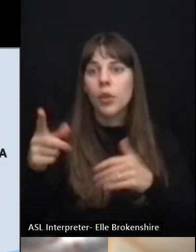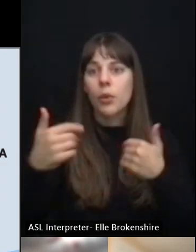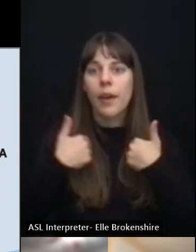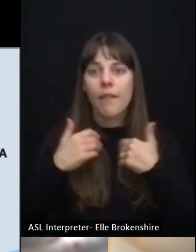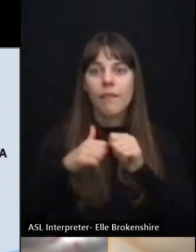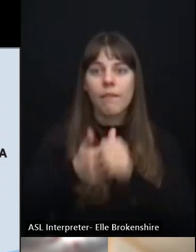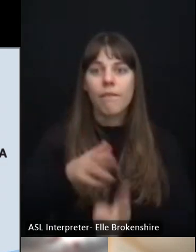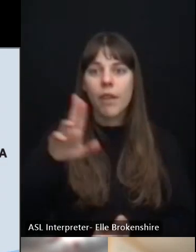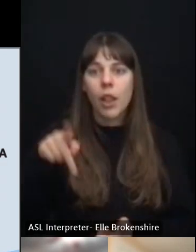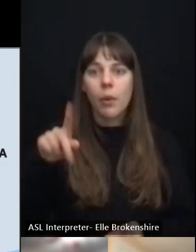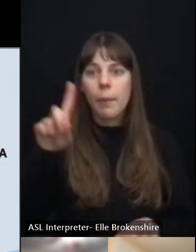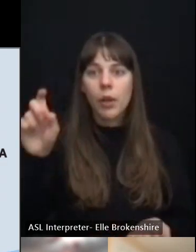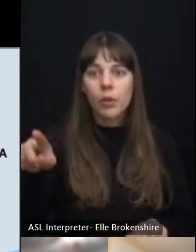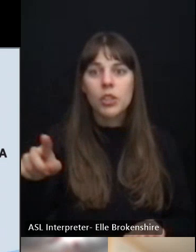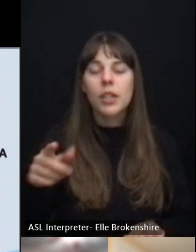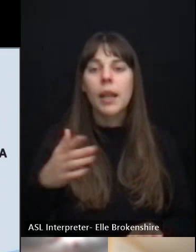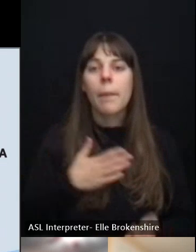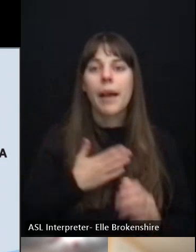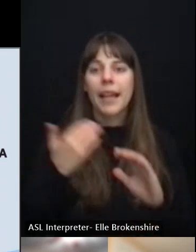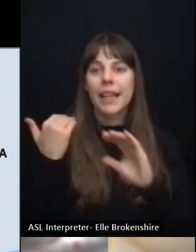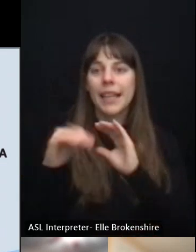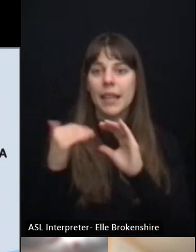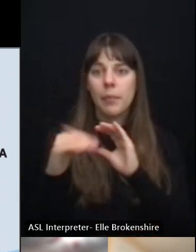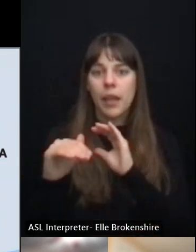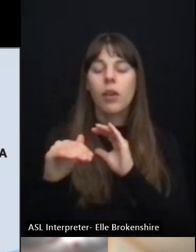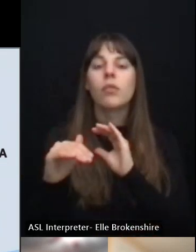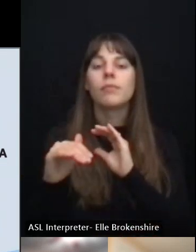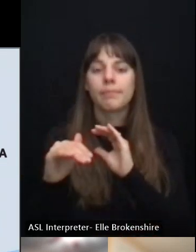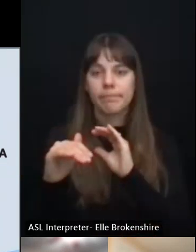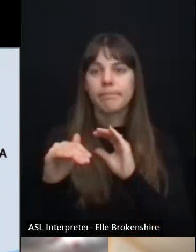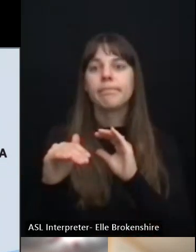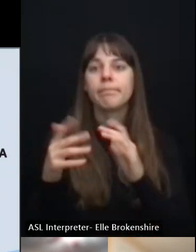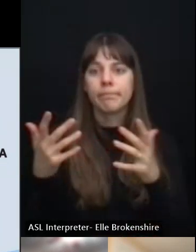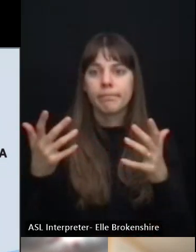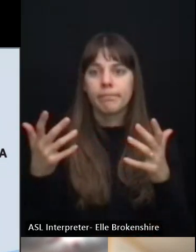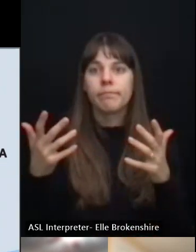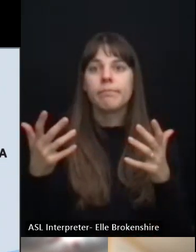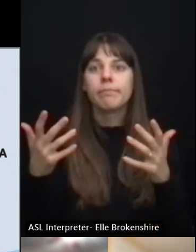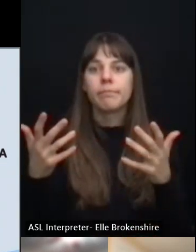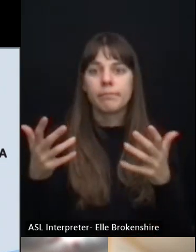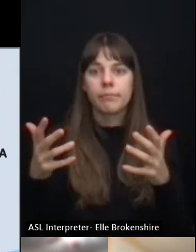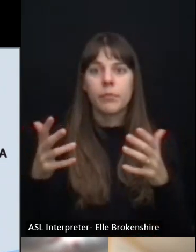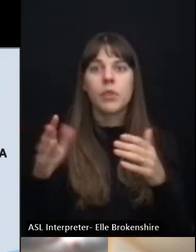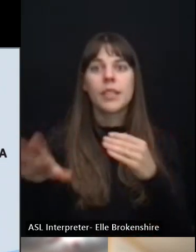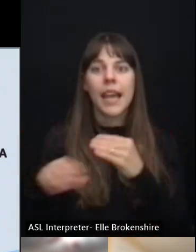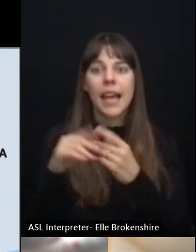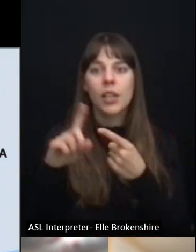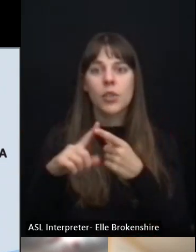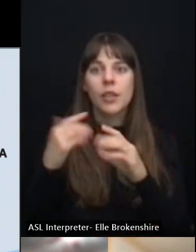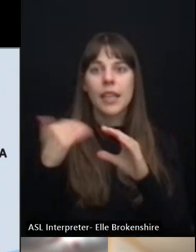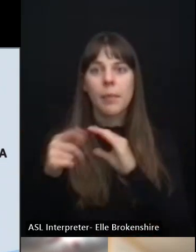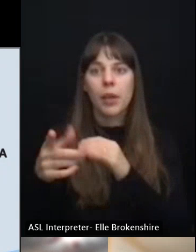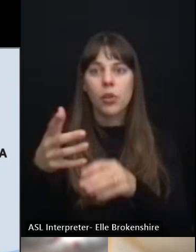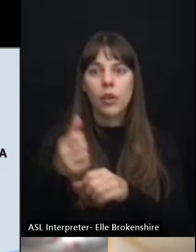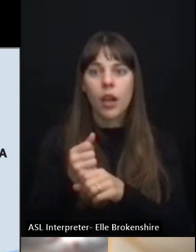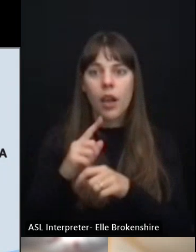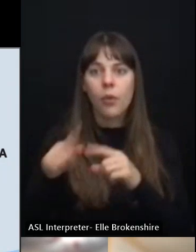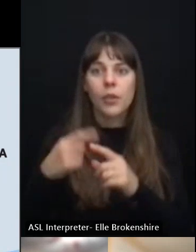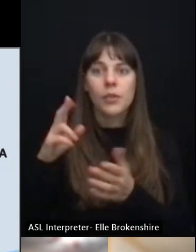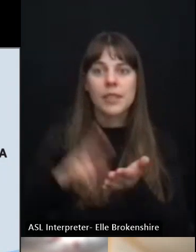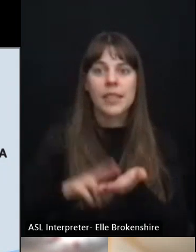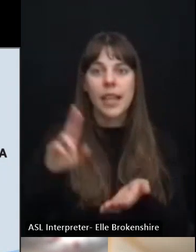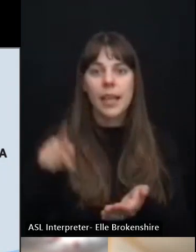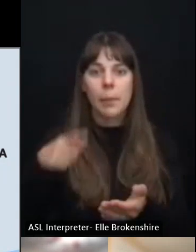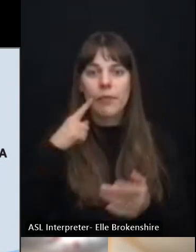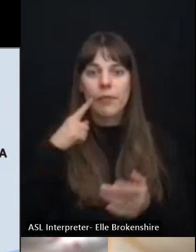follow-up question, my email was in the email that you received when you signed up for this. If